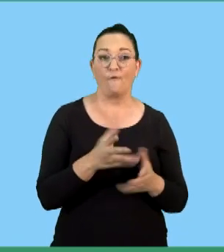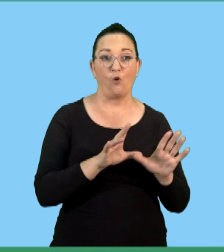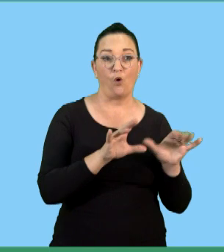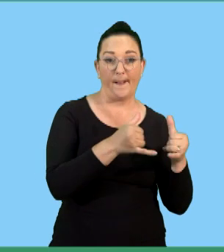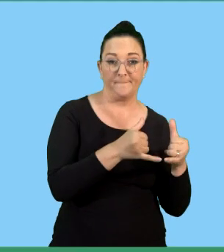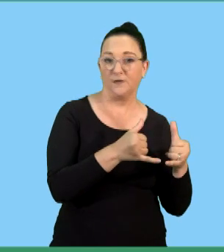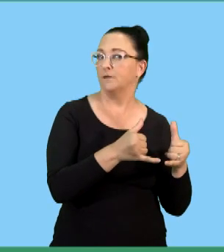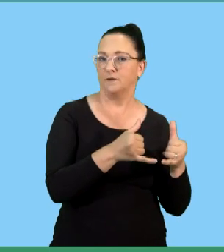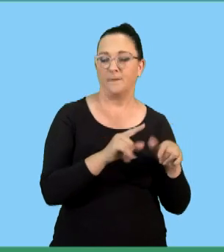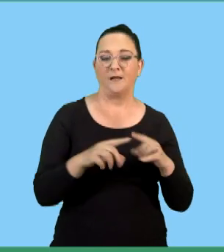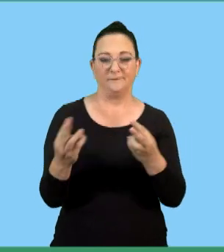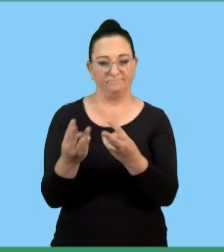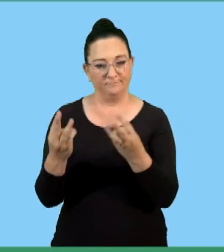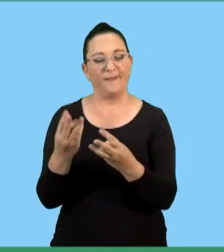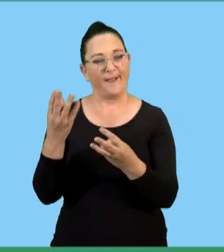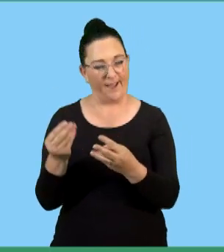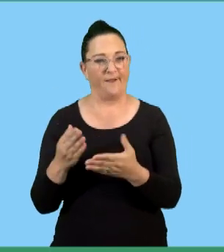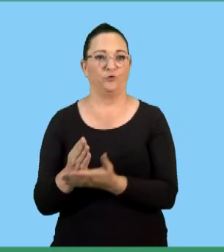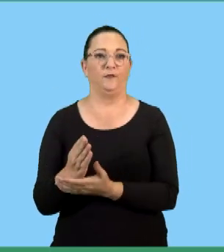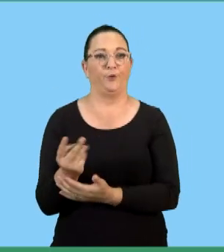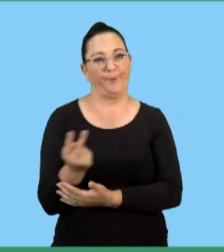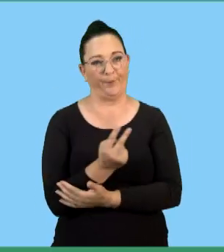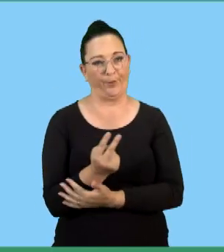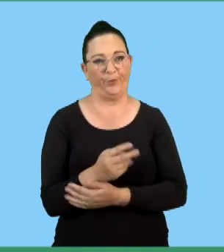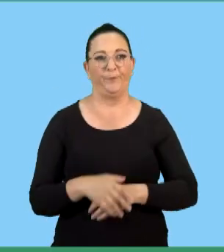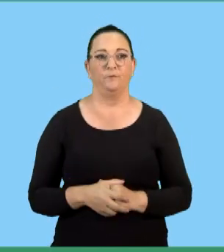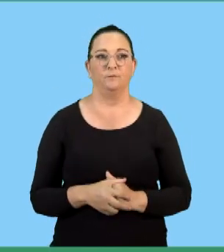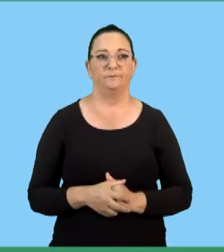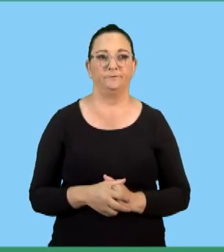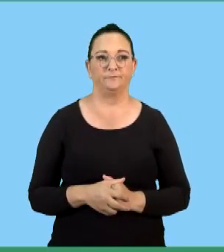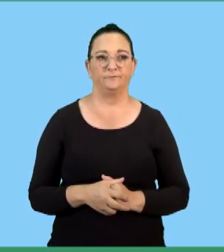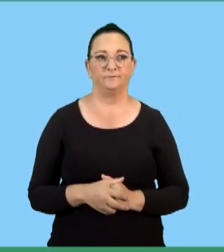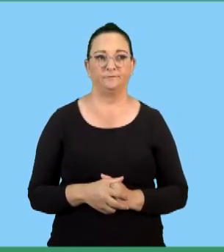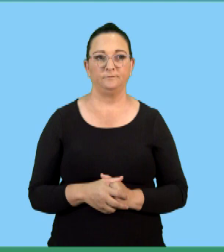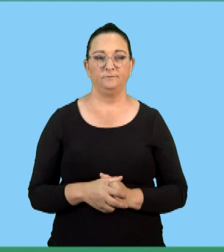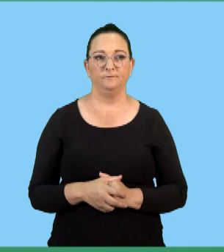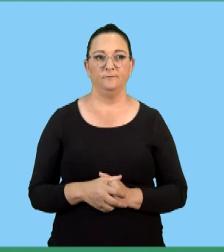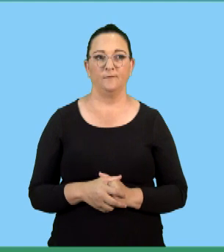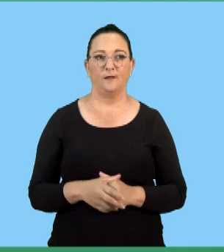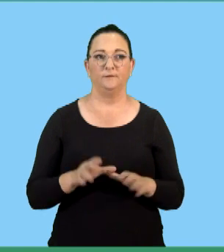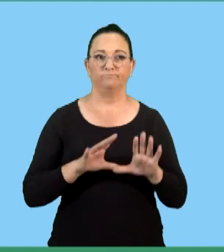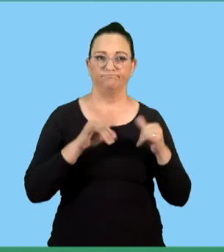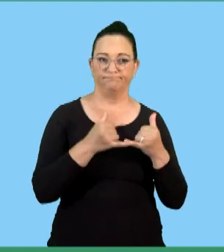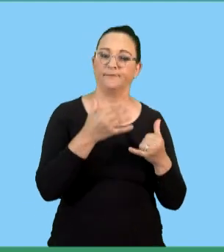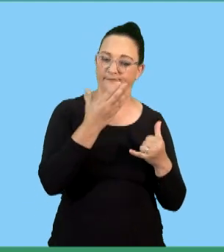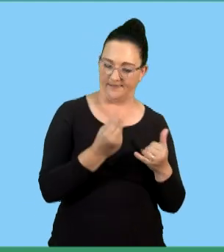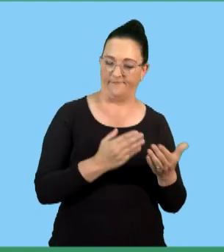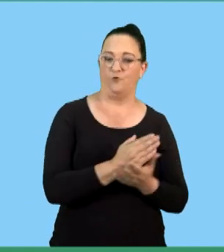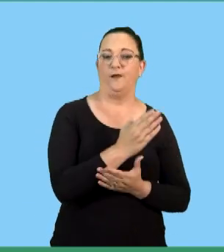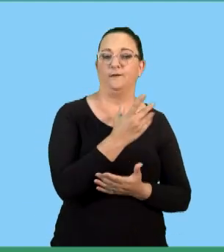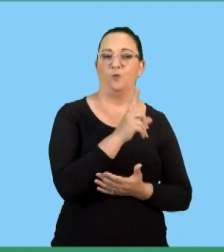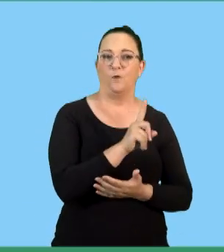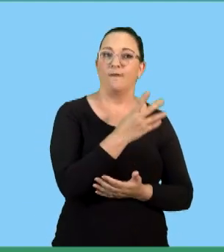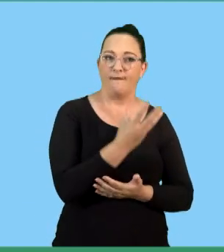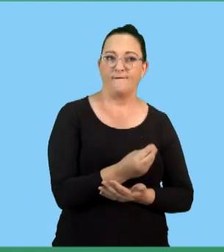but also the employer has got rights as well. So we're going to do those rights. So the employers have the right